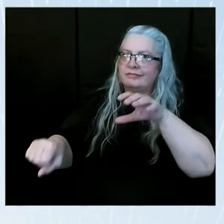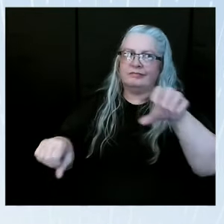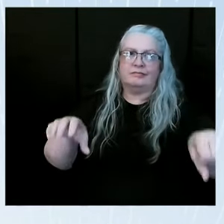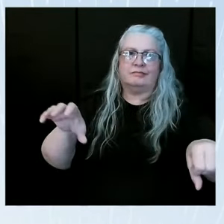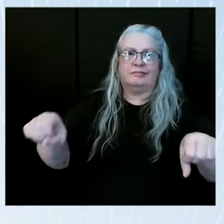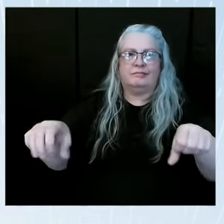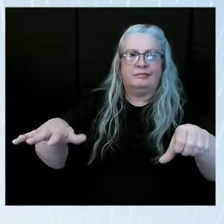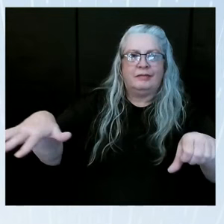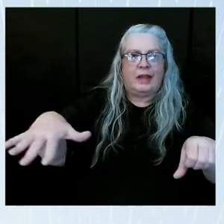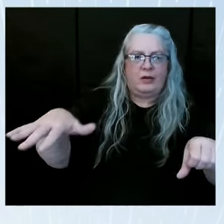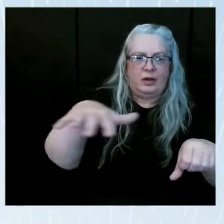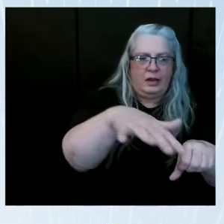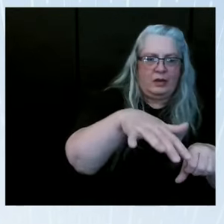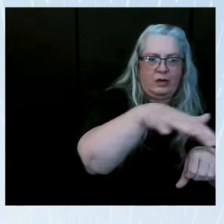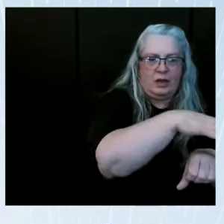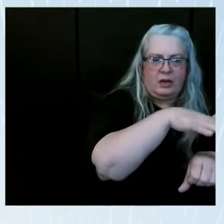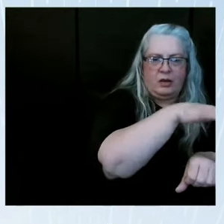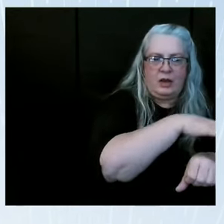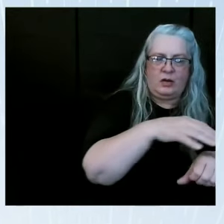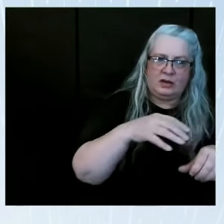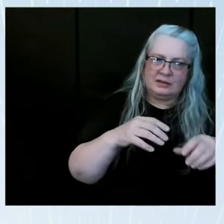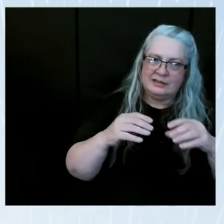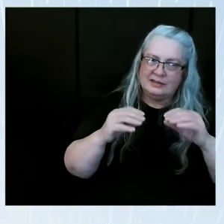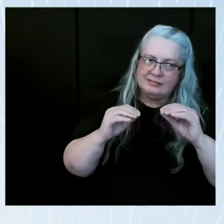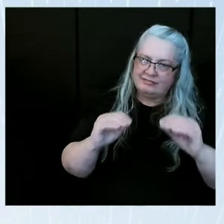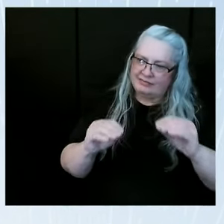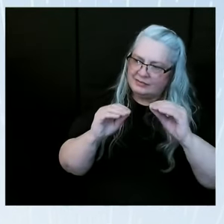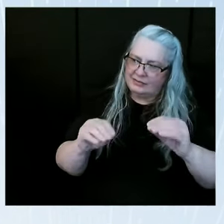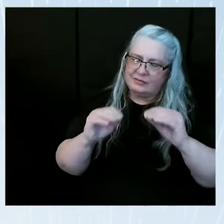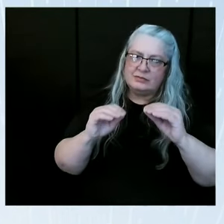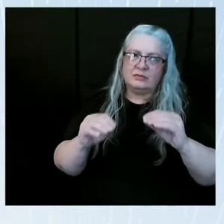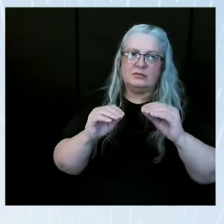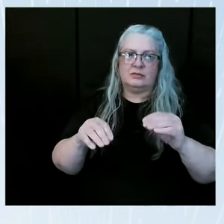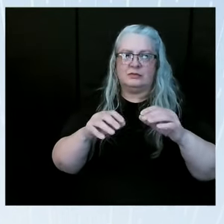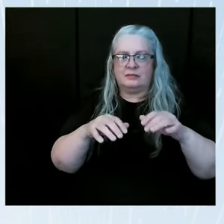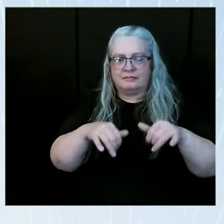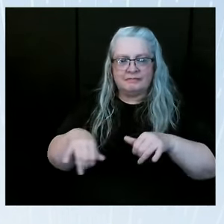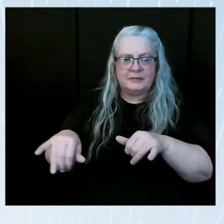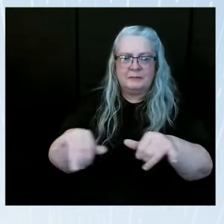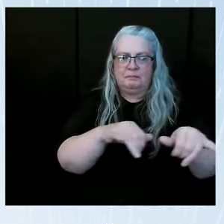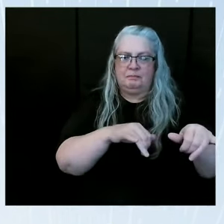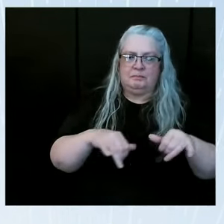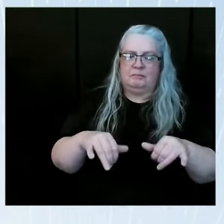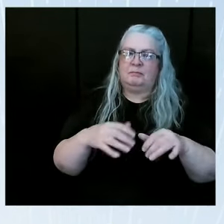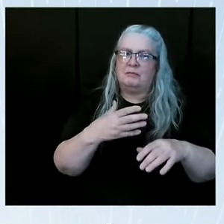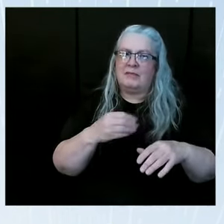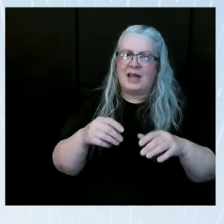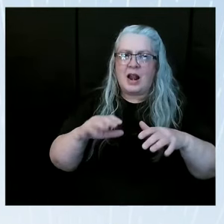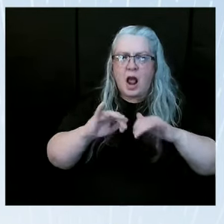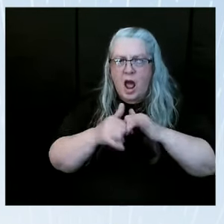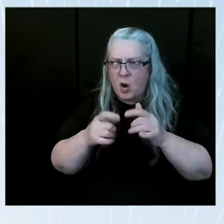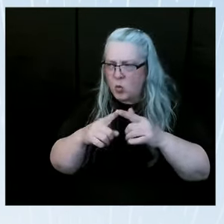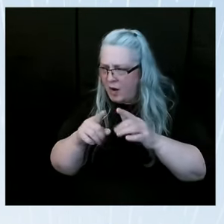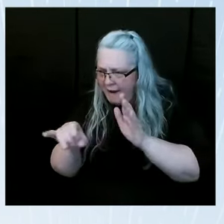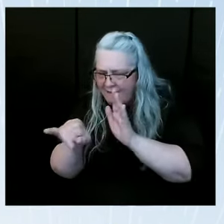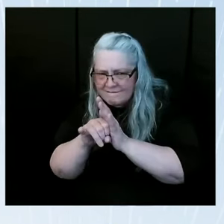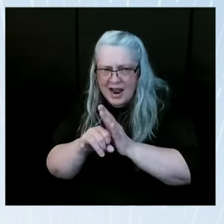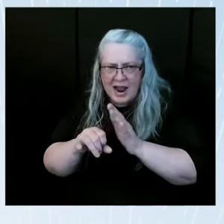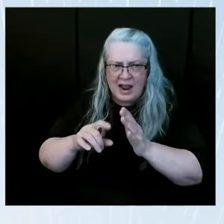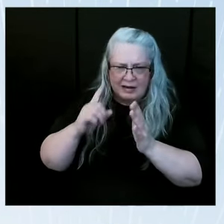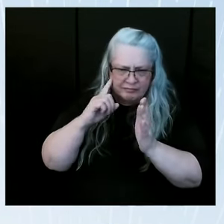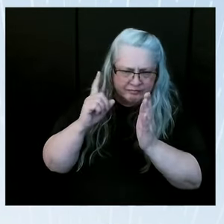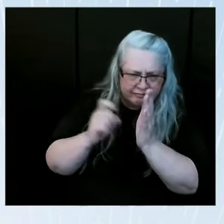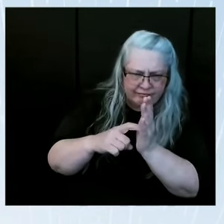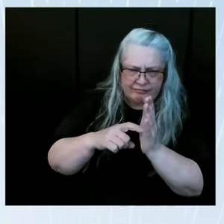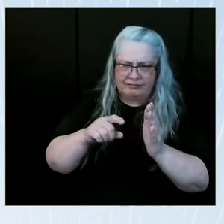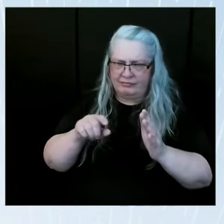victims during investigations involving other offenses, such as immigration and narcotics investigations. Third,